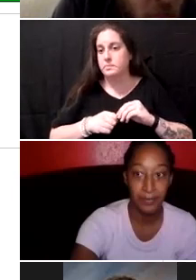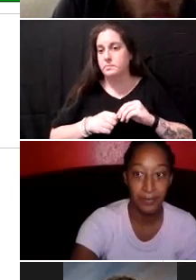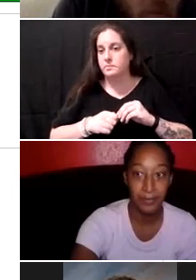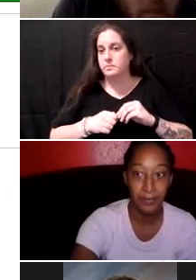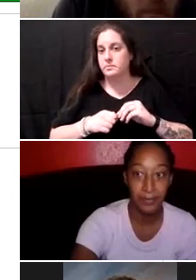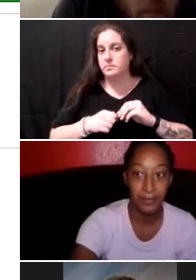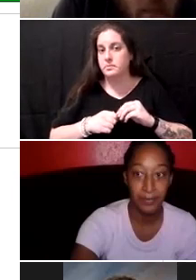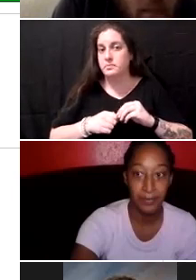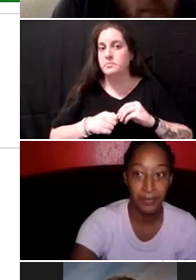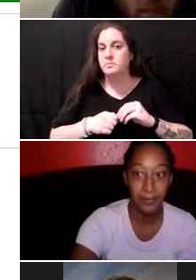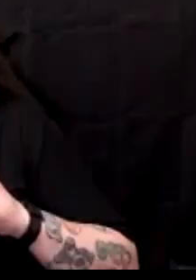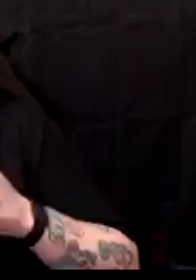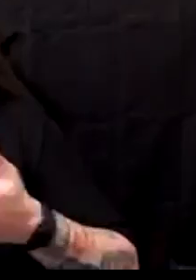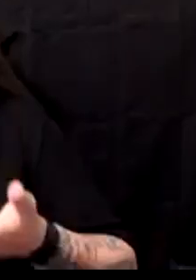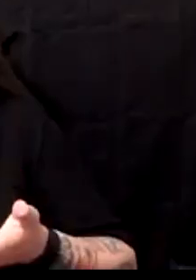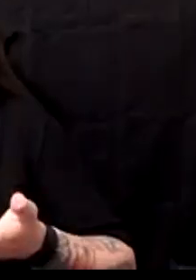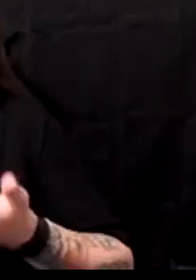So I'm going to stop the share